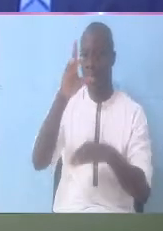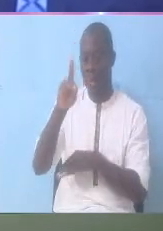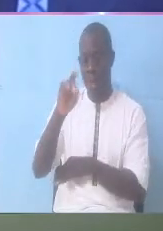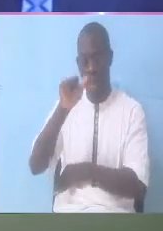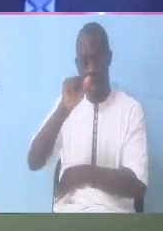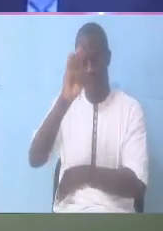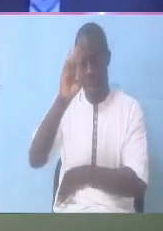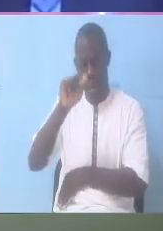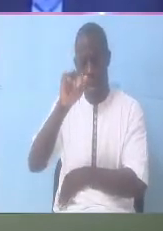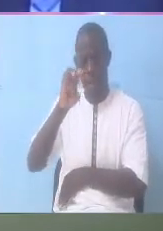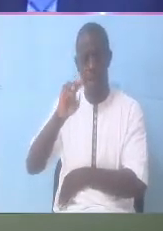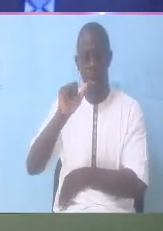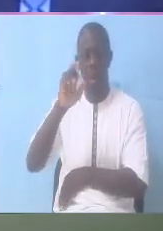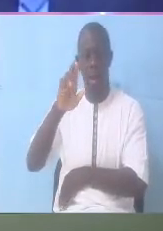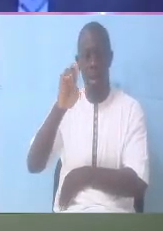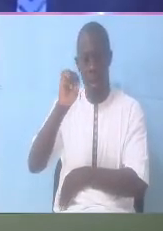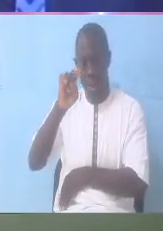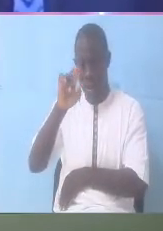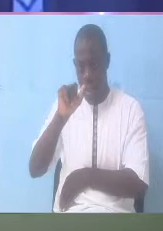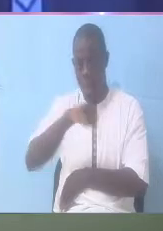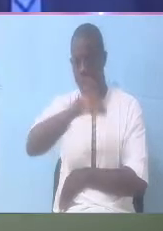said,